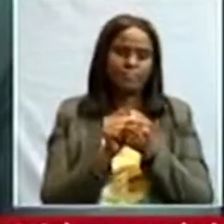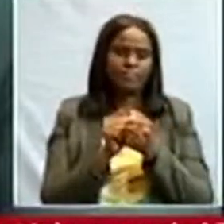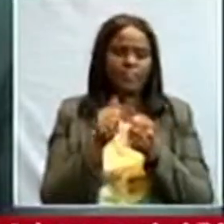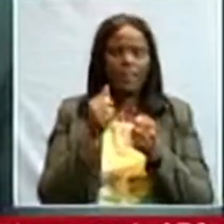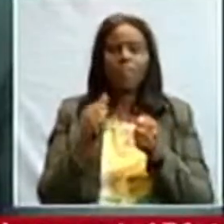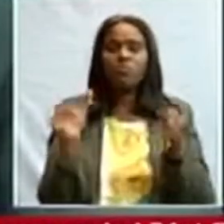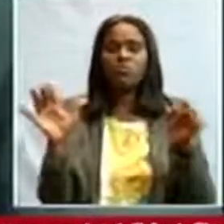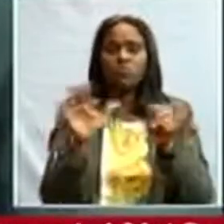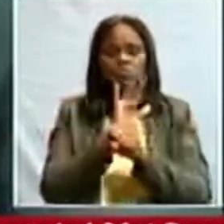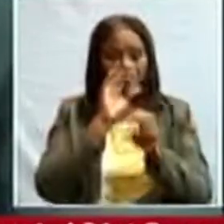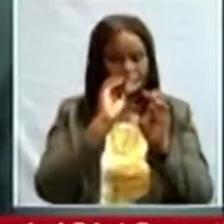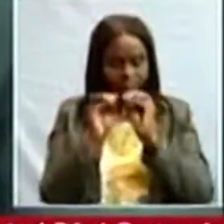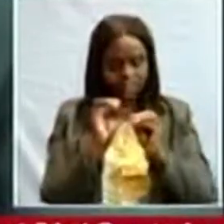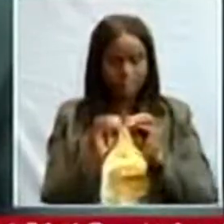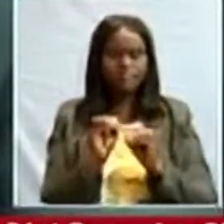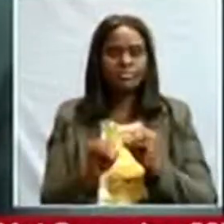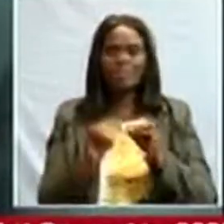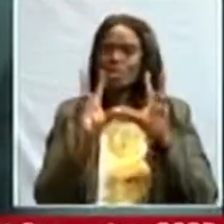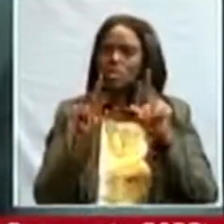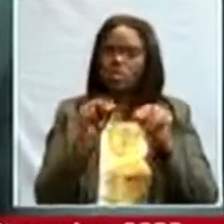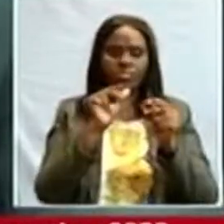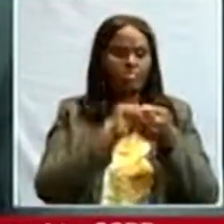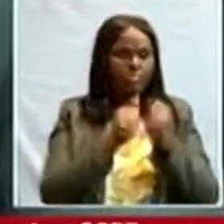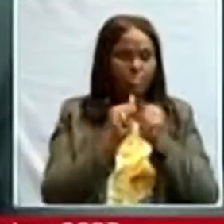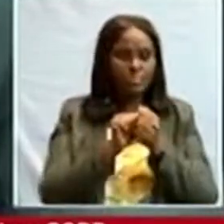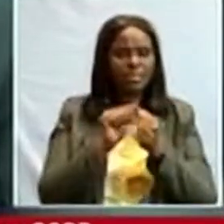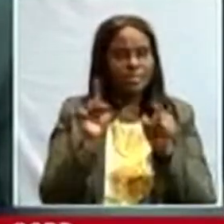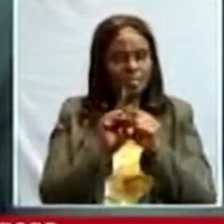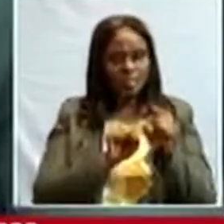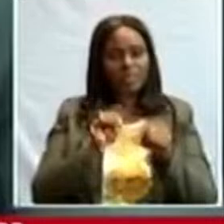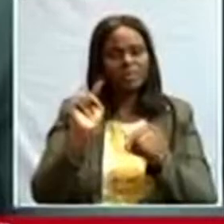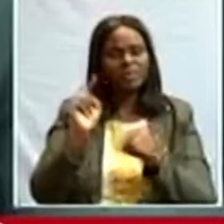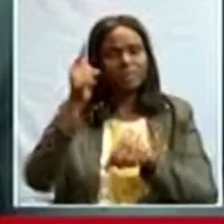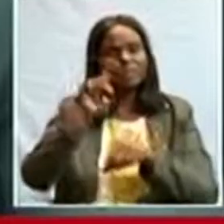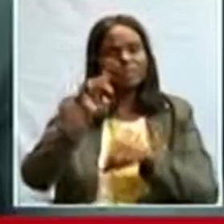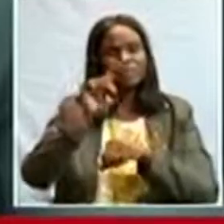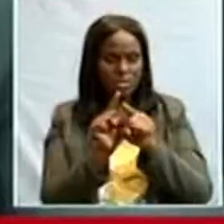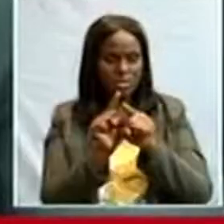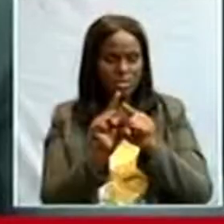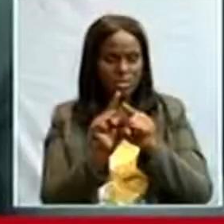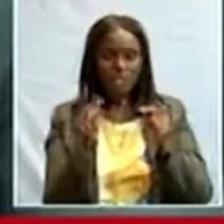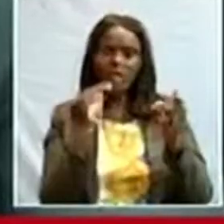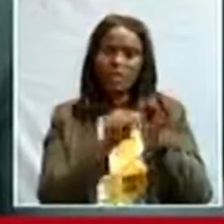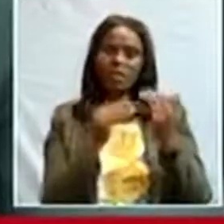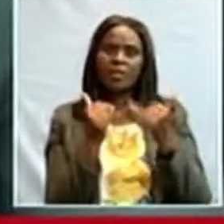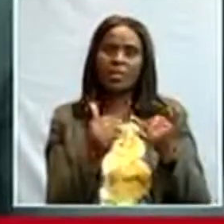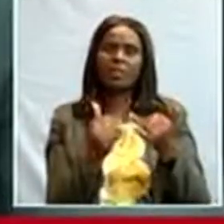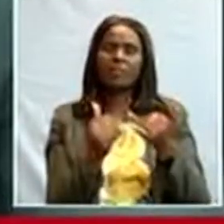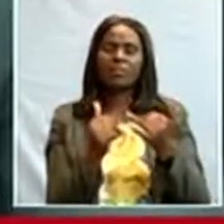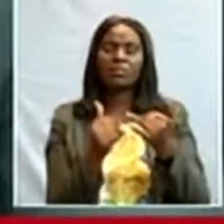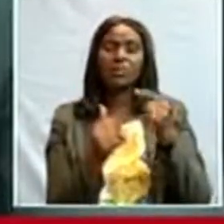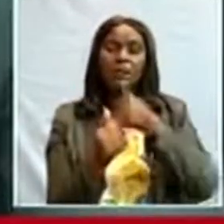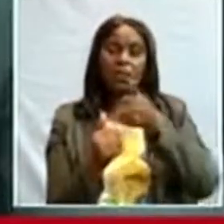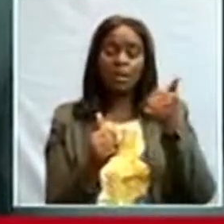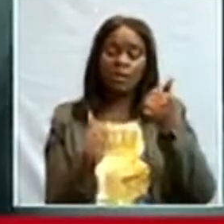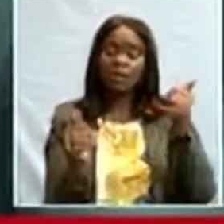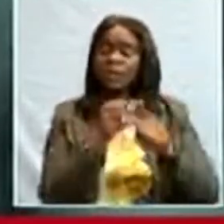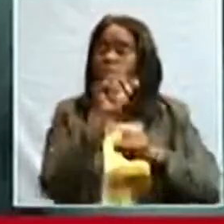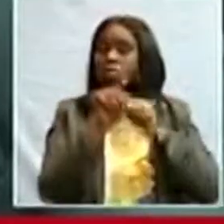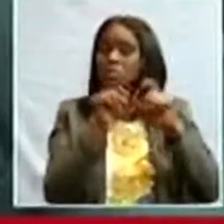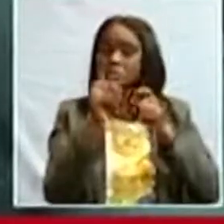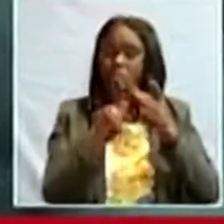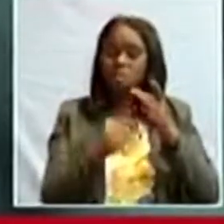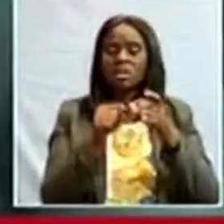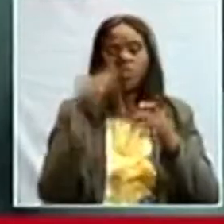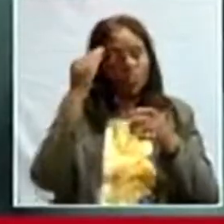food treatment, no lapses. That's the first question. And then the other question was to get